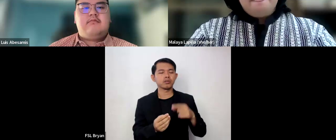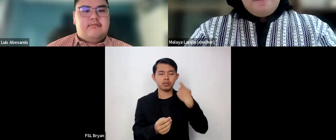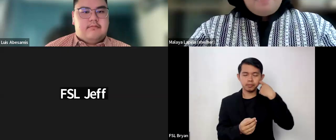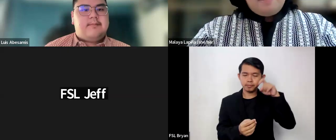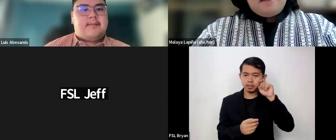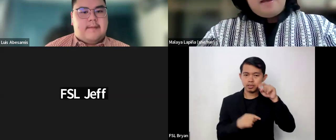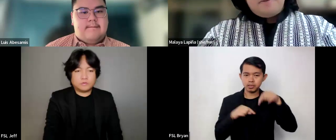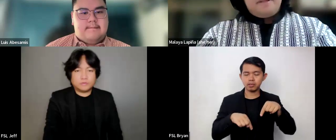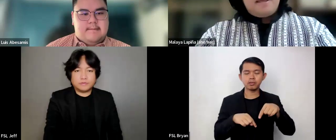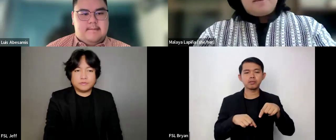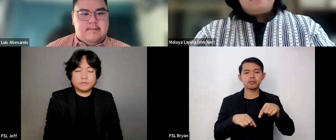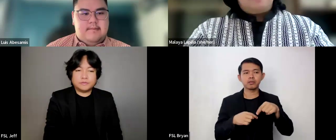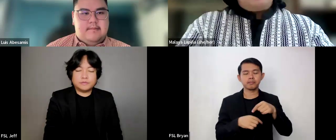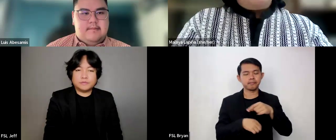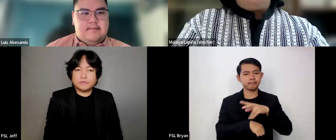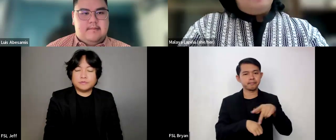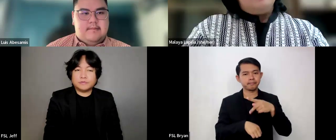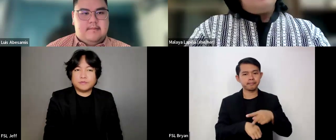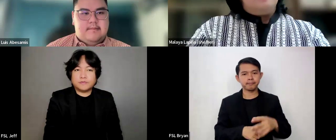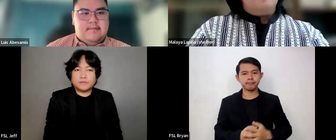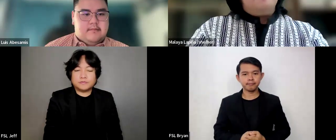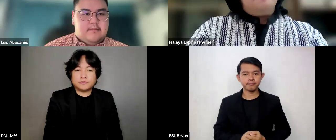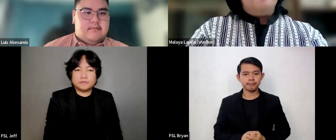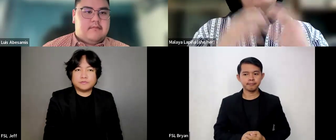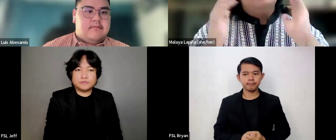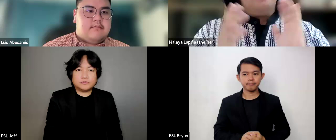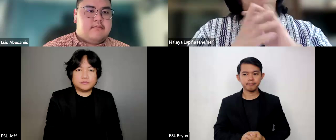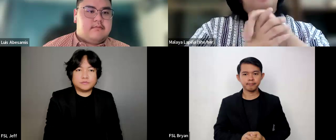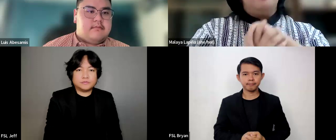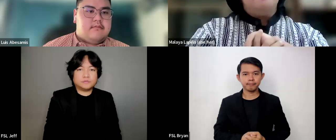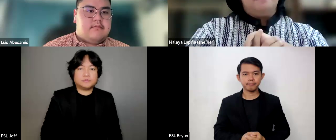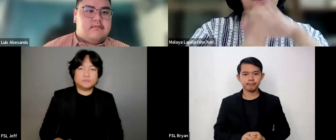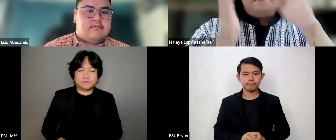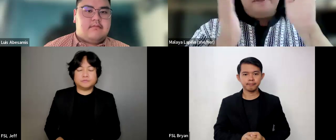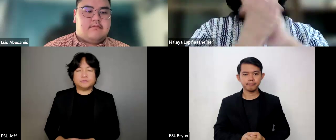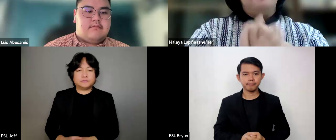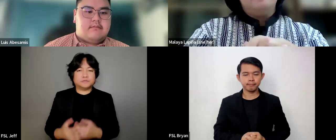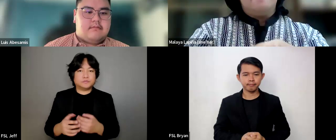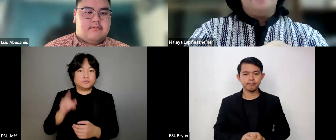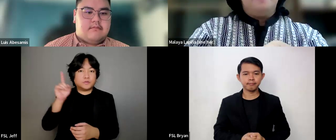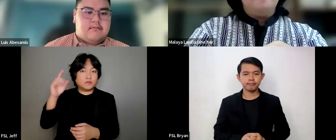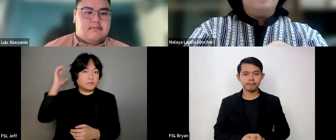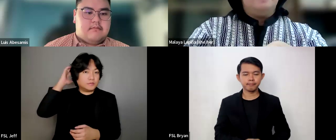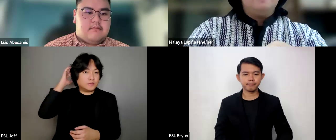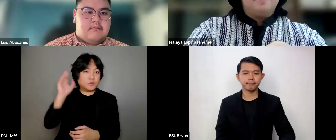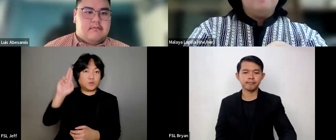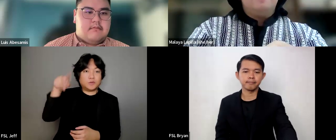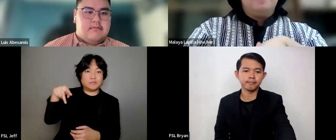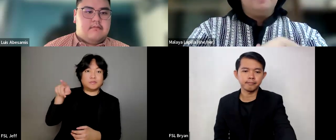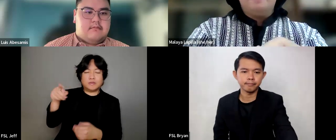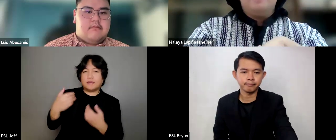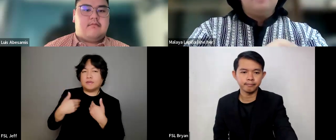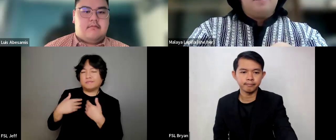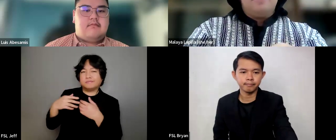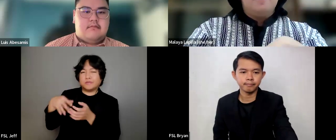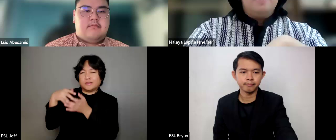country. And next, no, I think in Mindanao, no, we have in UP Mindanao, for example, we have Mindanao studies, no, and